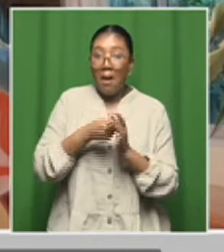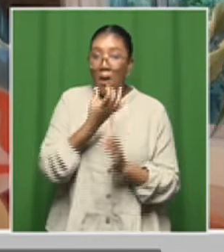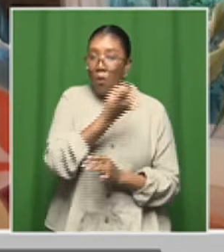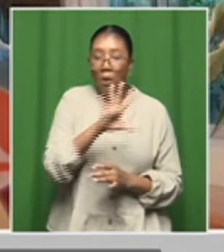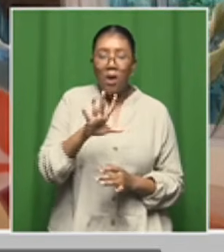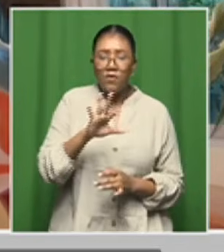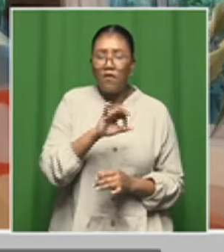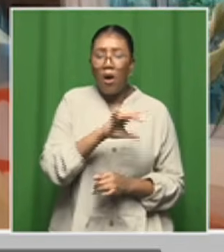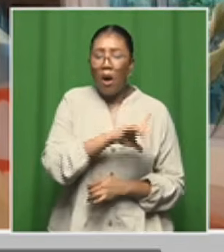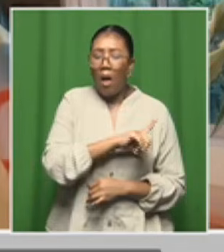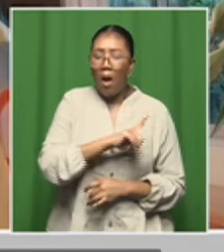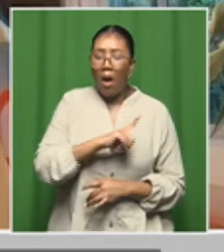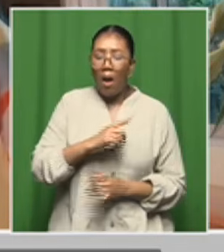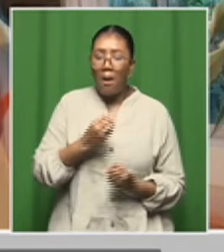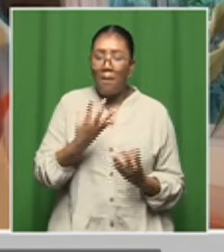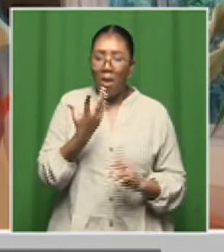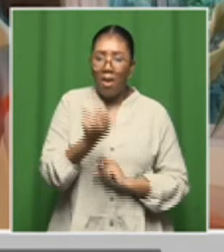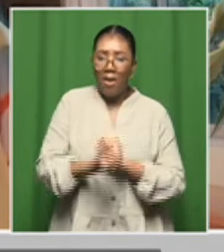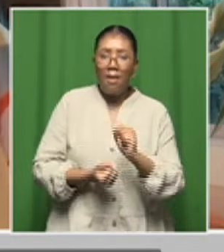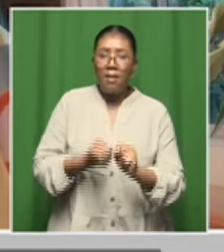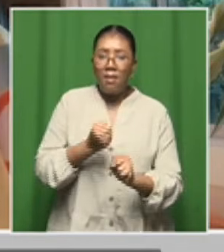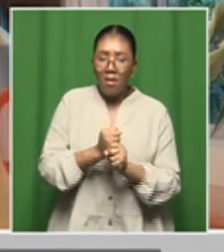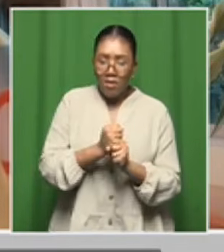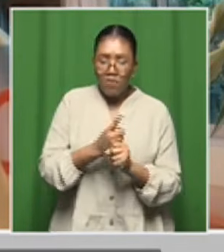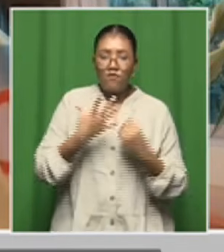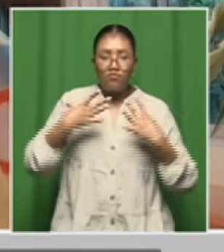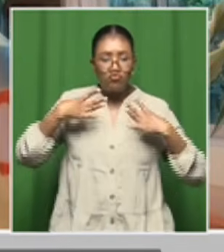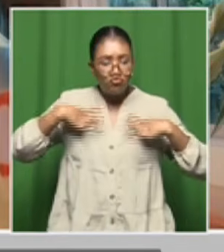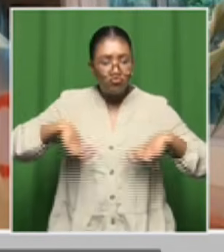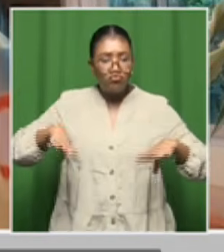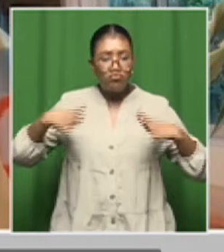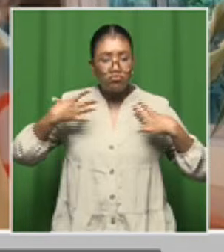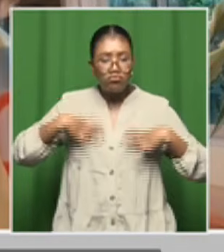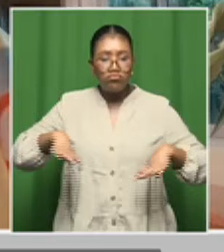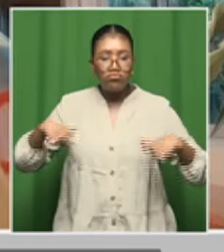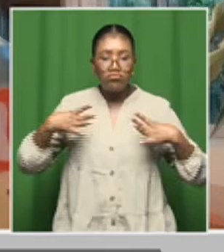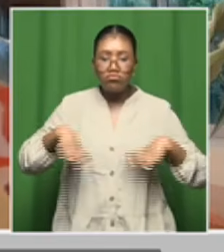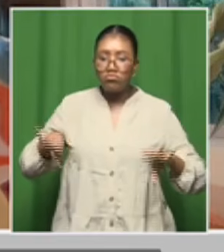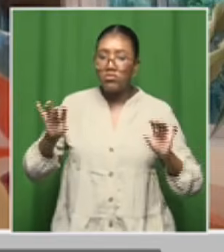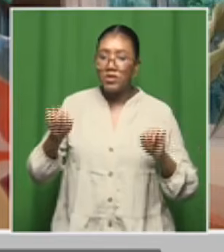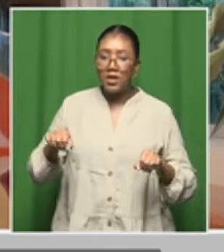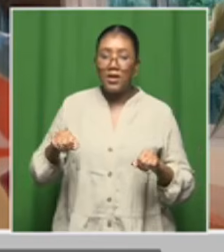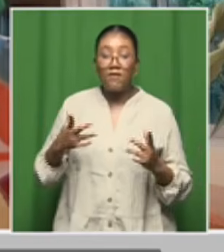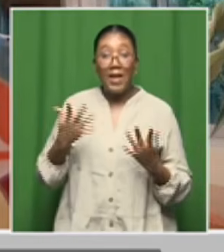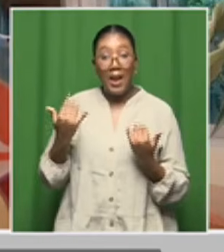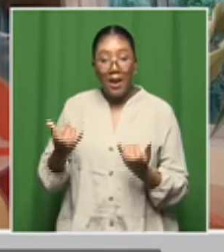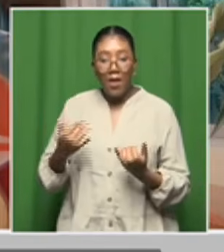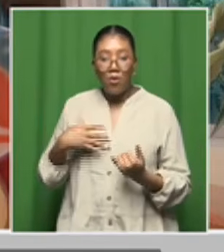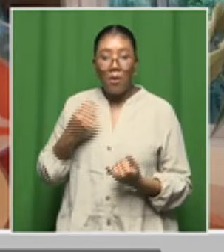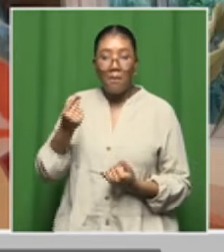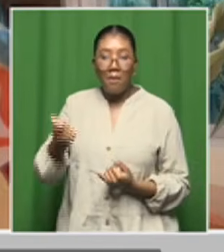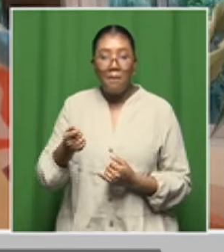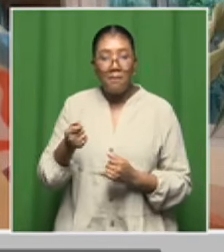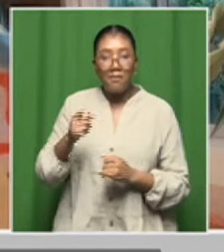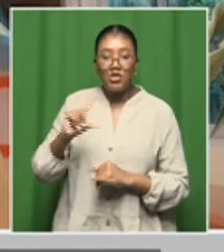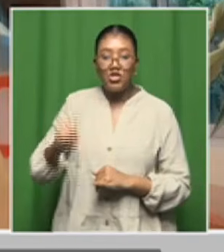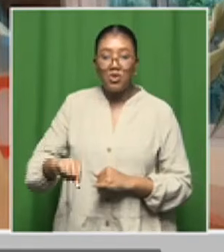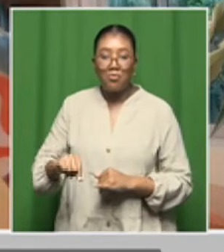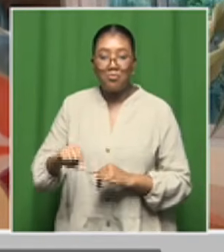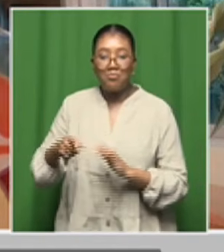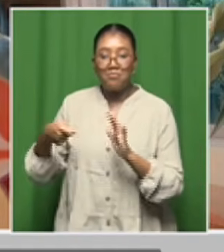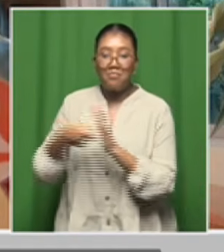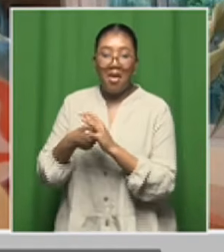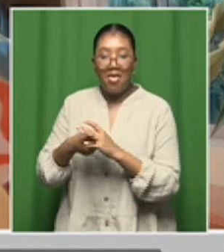Yes. So in this world of fast-changing fashion where people are constantly looking for the next quick fix, the next